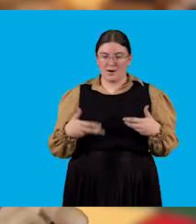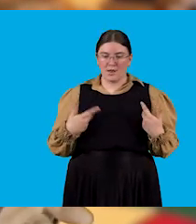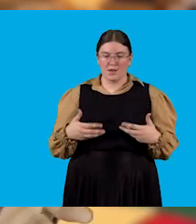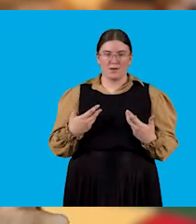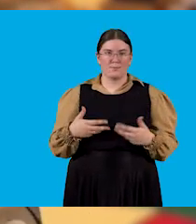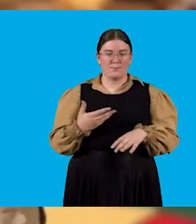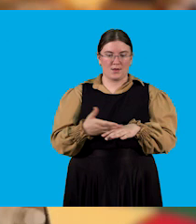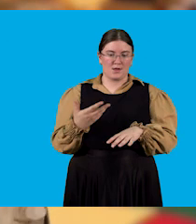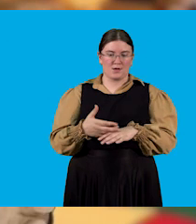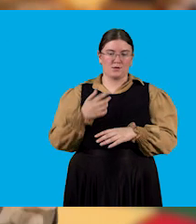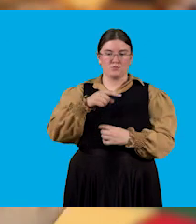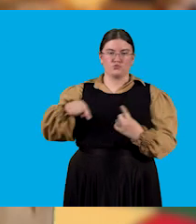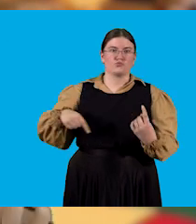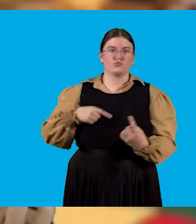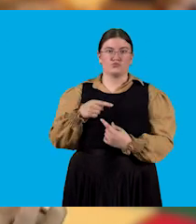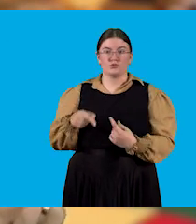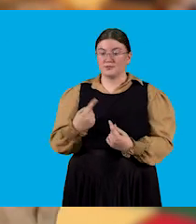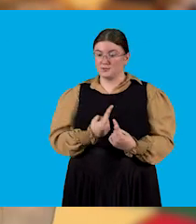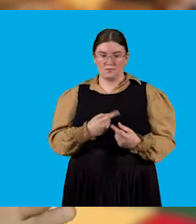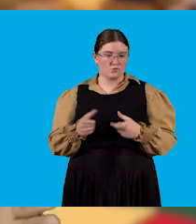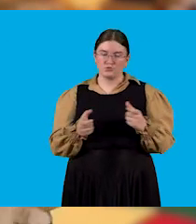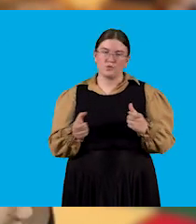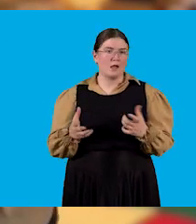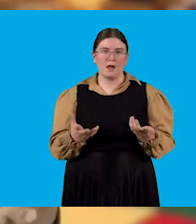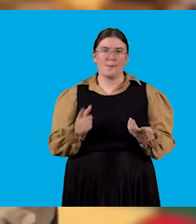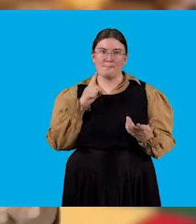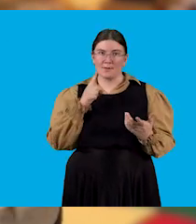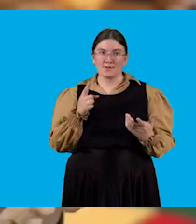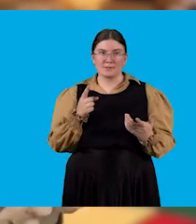of blood are not controlled by you, but rather